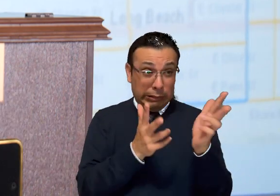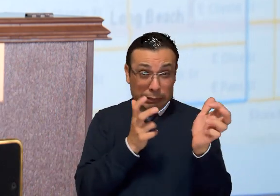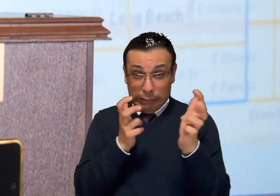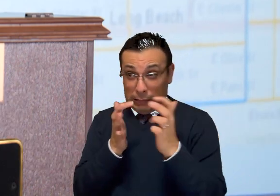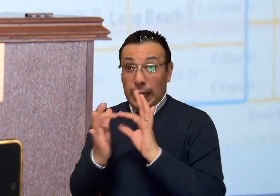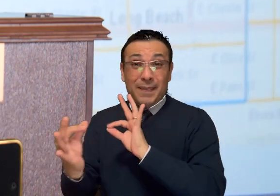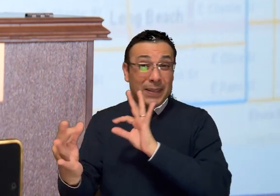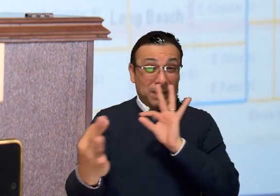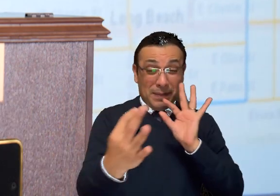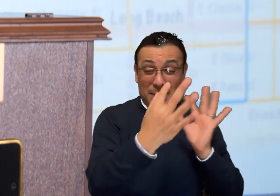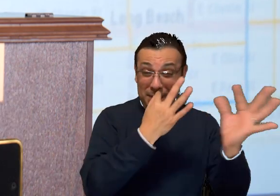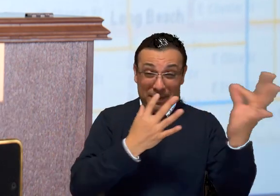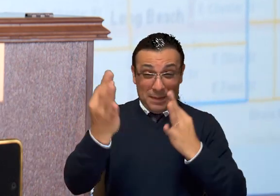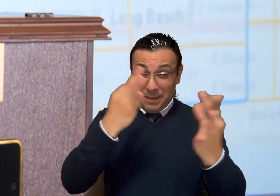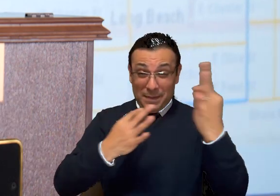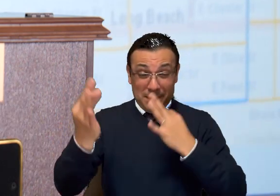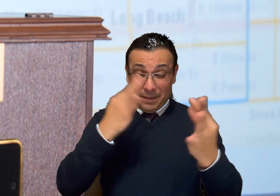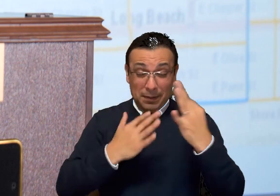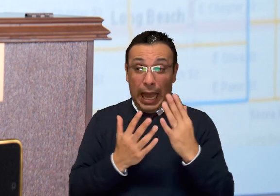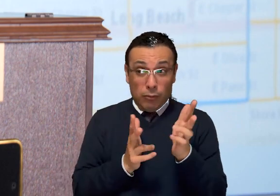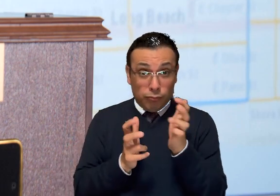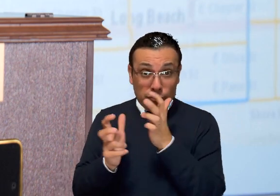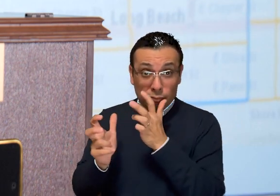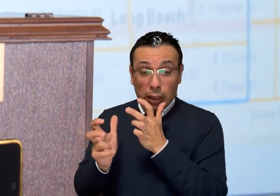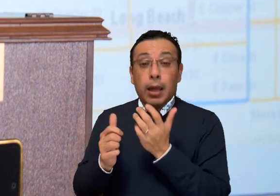meeting, to continue to